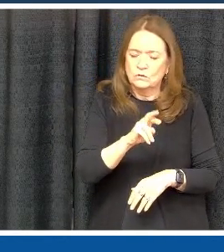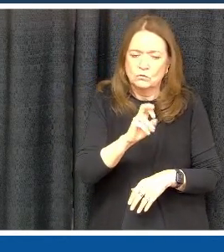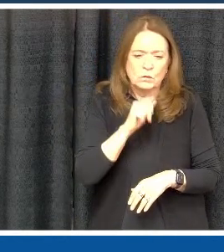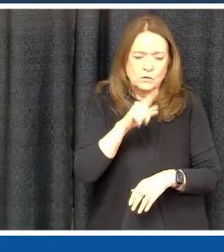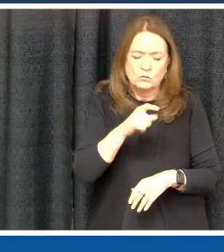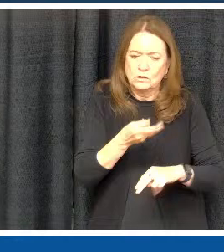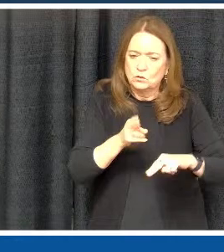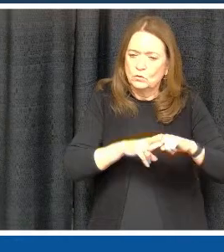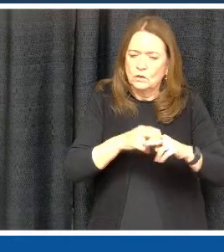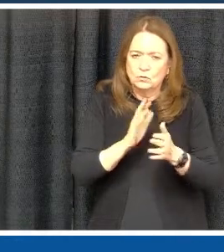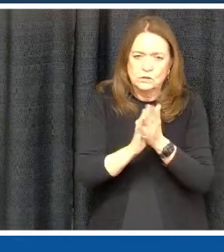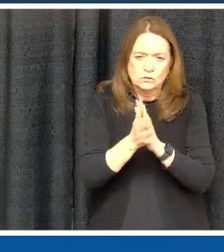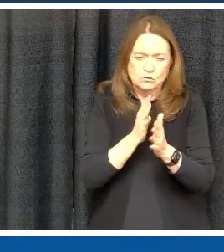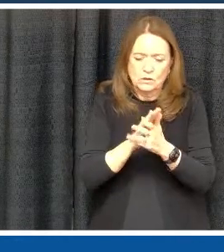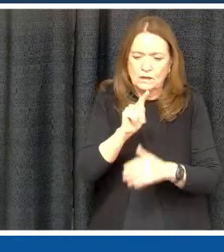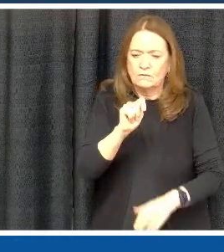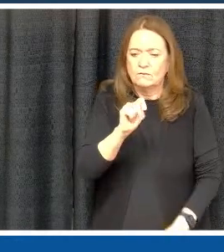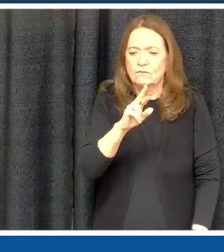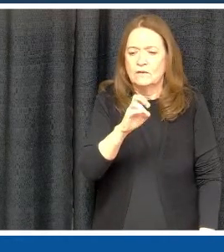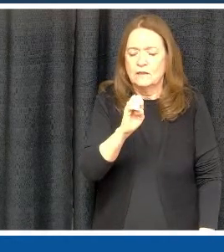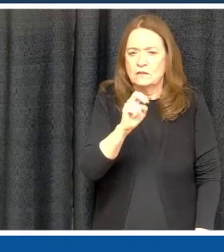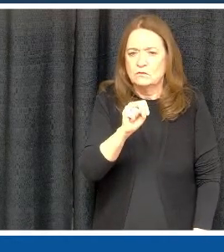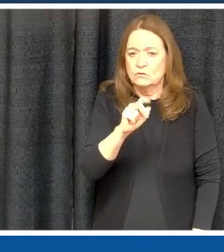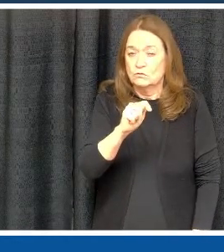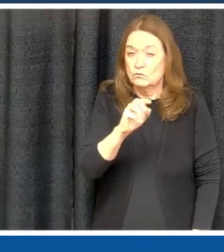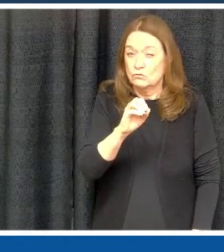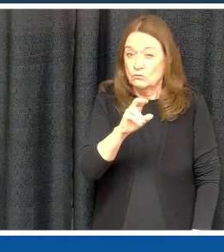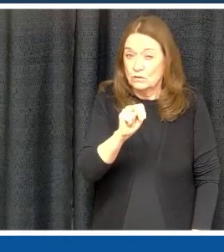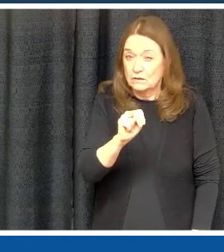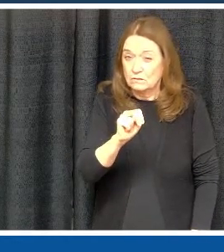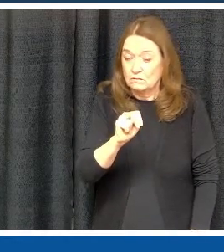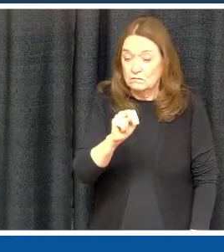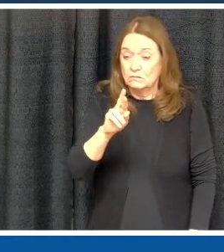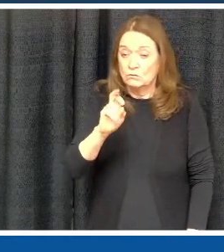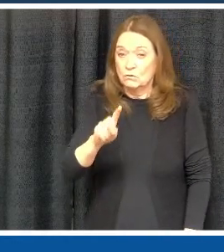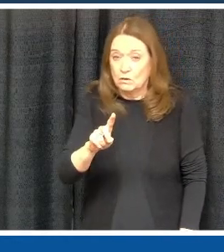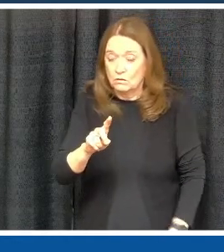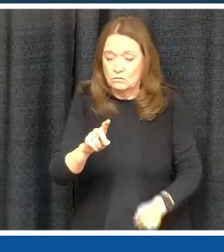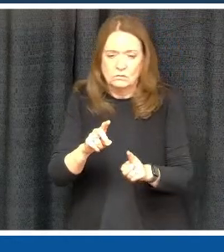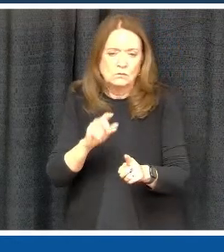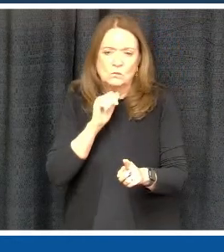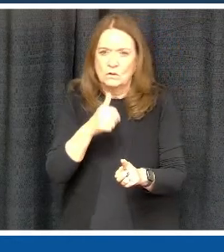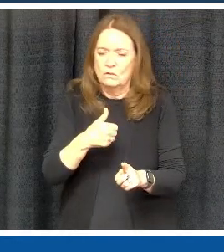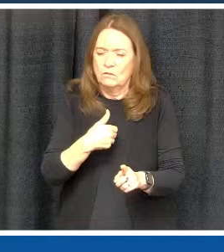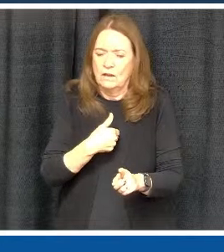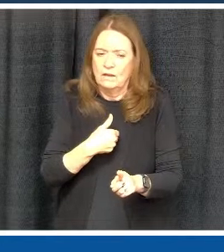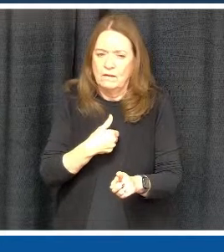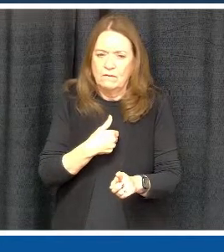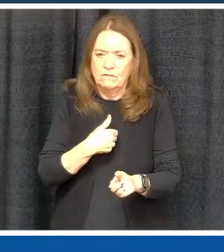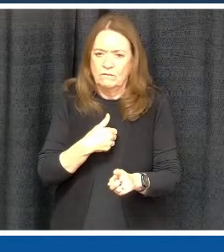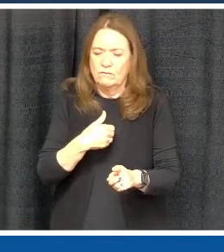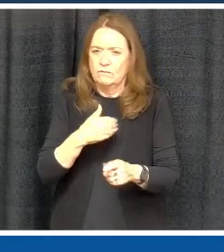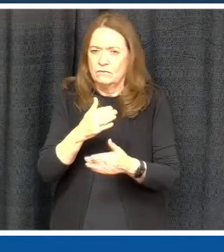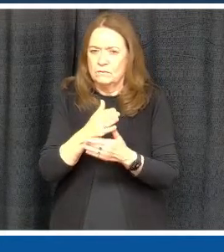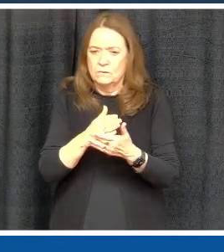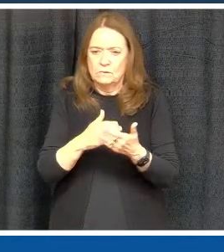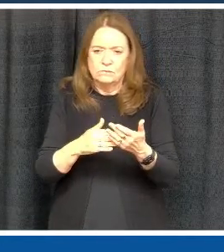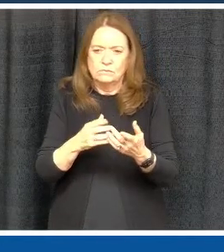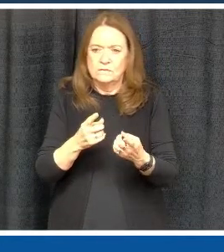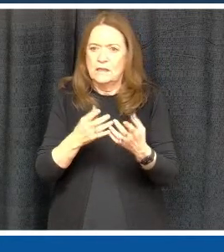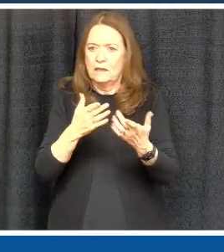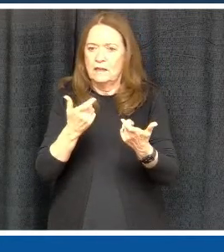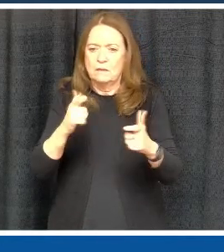traffic on Trenton Road, especially in the areas where we don't have dedicated major intersections or